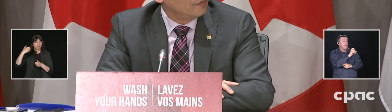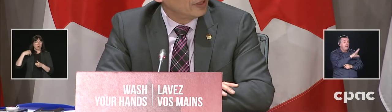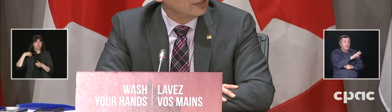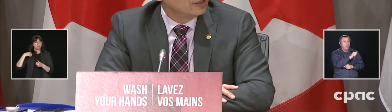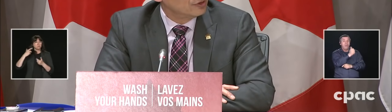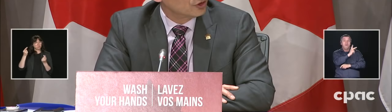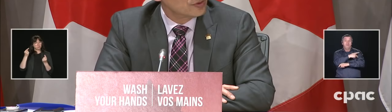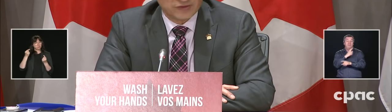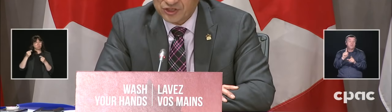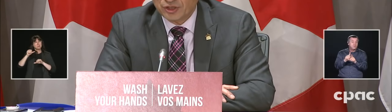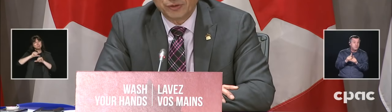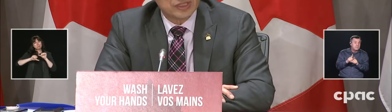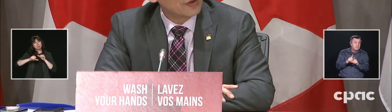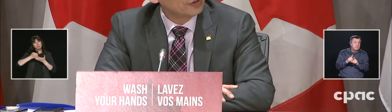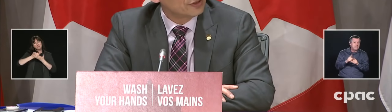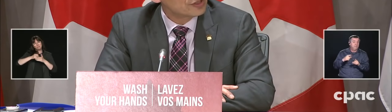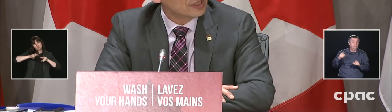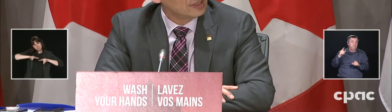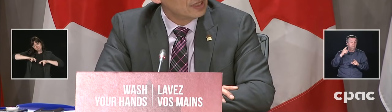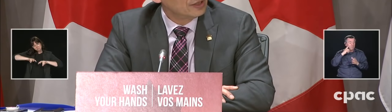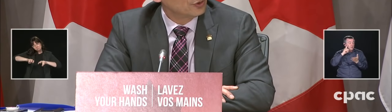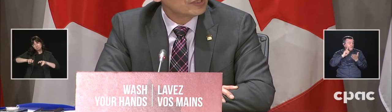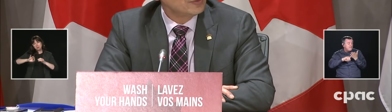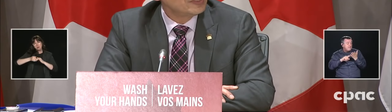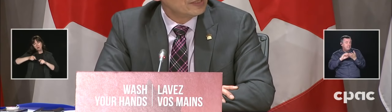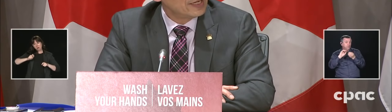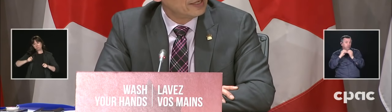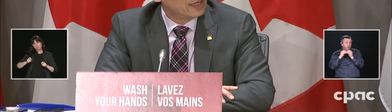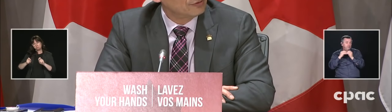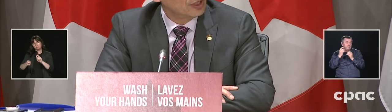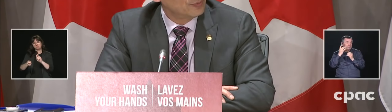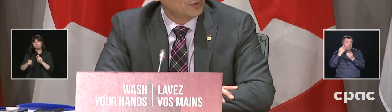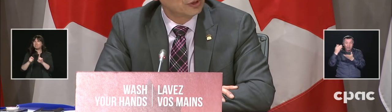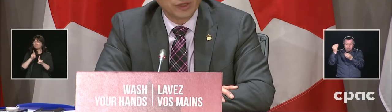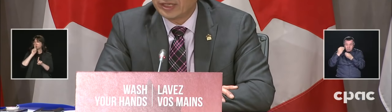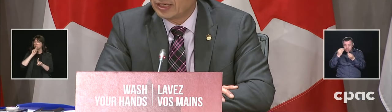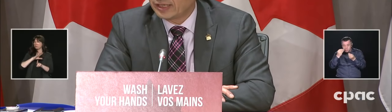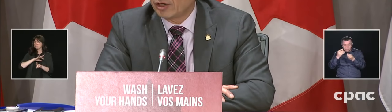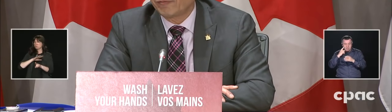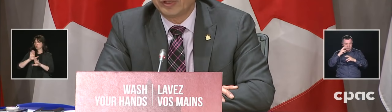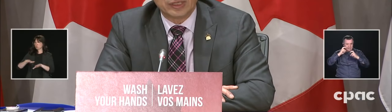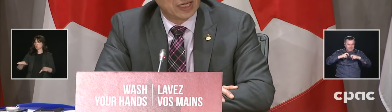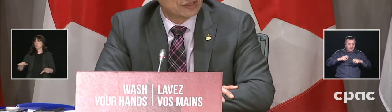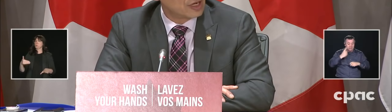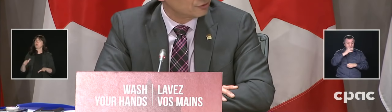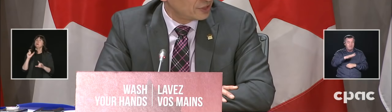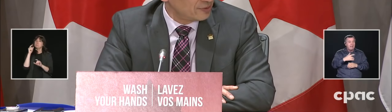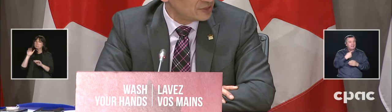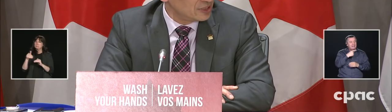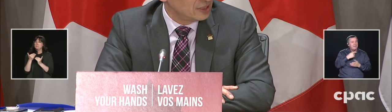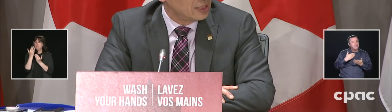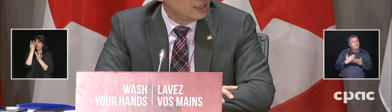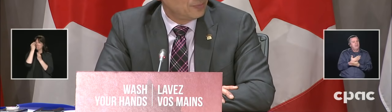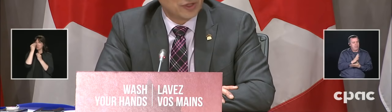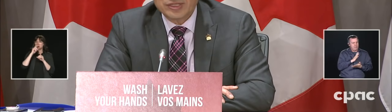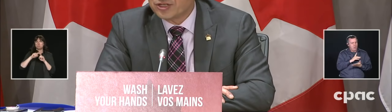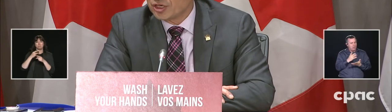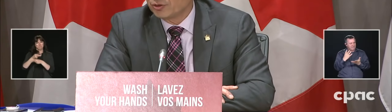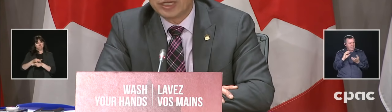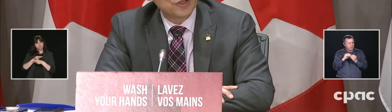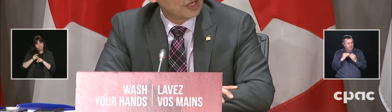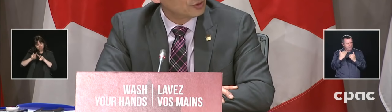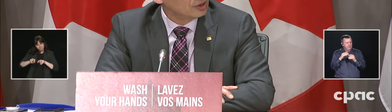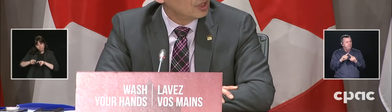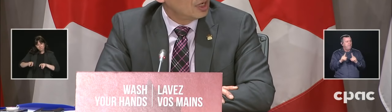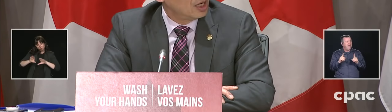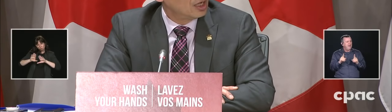it's evolving. And in terms of the children, it's very interesting. There is limited data out there, but we're looking at it carefully. As Dr. Tam said, it appears that